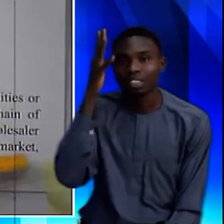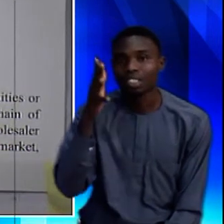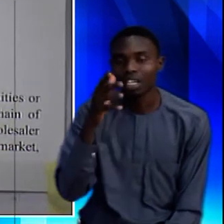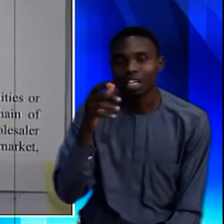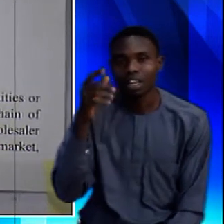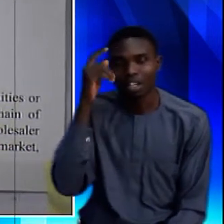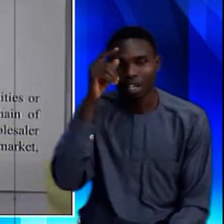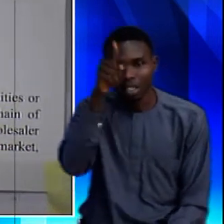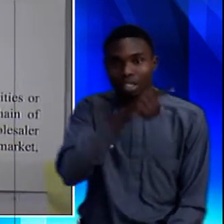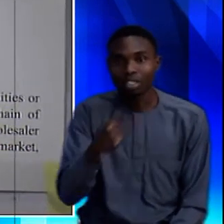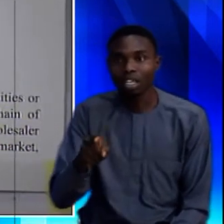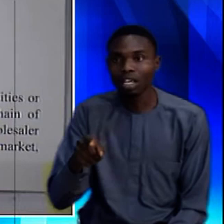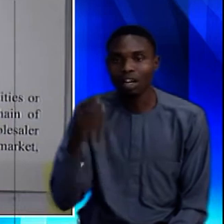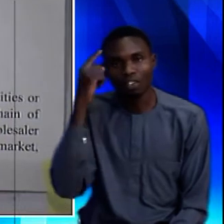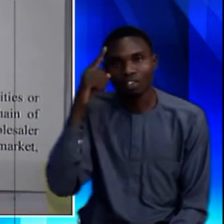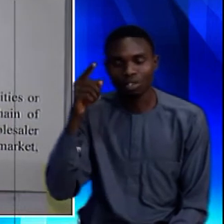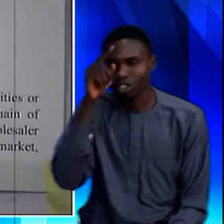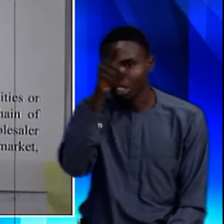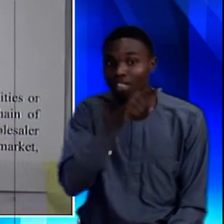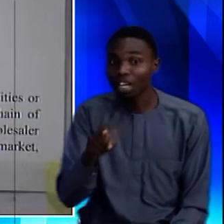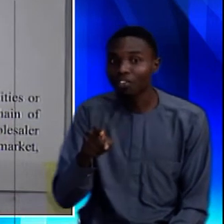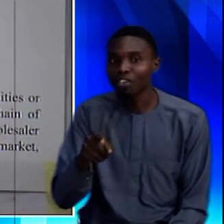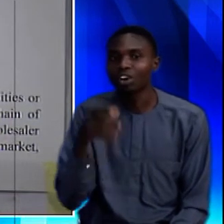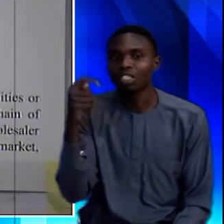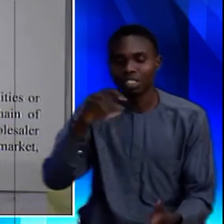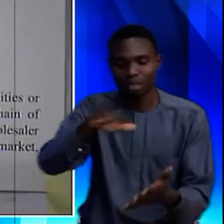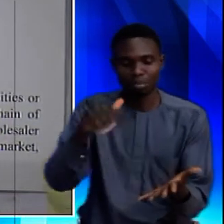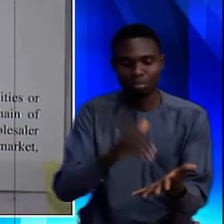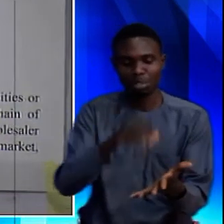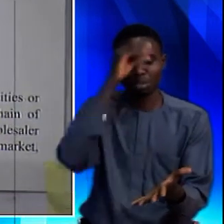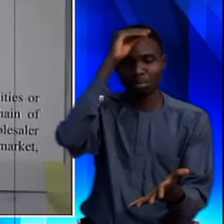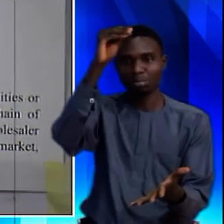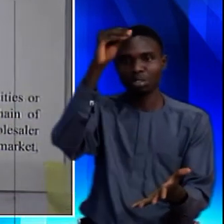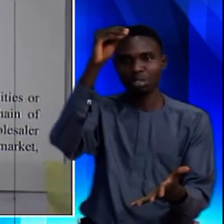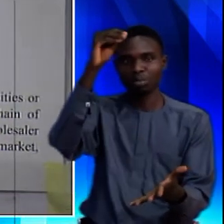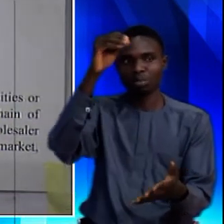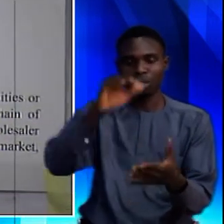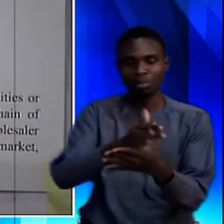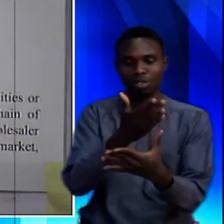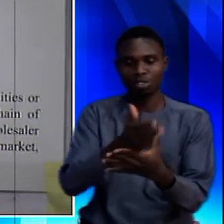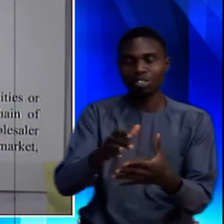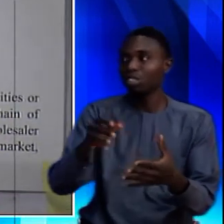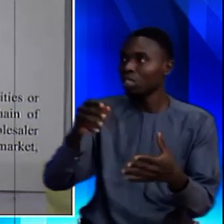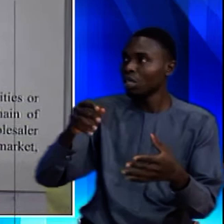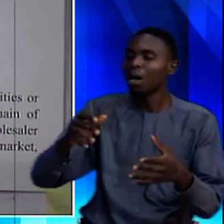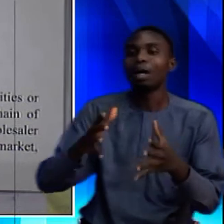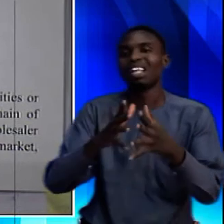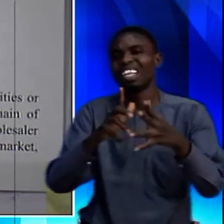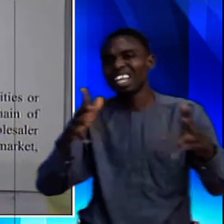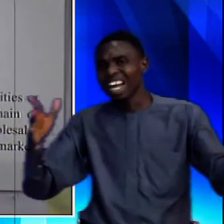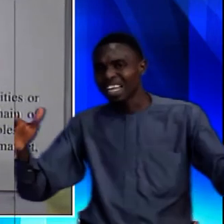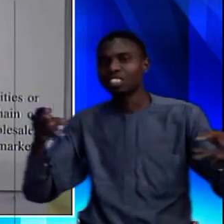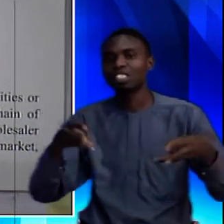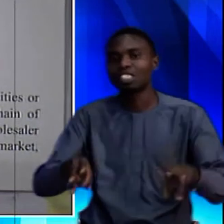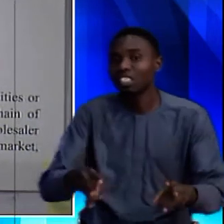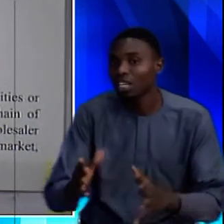what? The wholesaler and the consumer. Example of retailing include what? Hawking, supermarket,